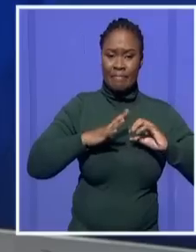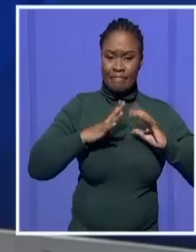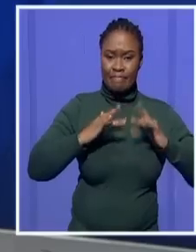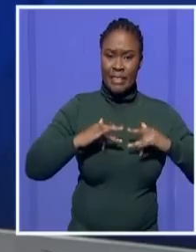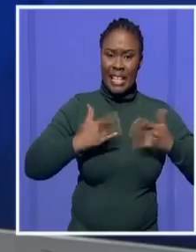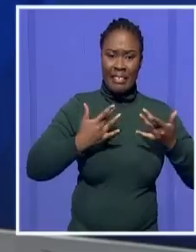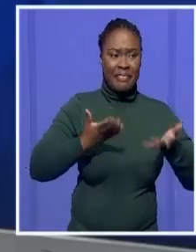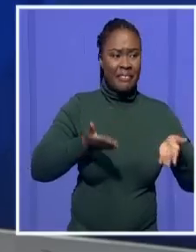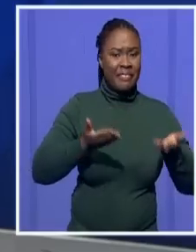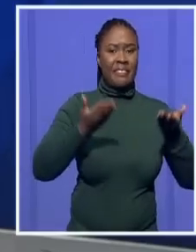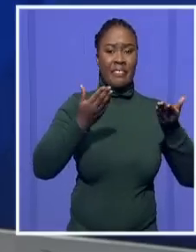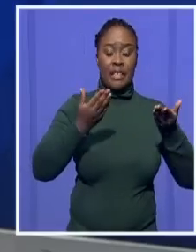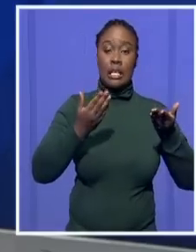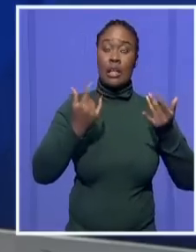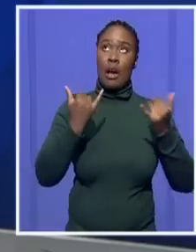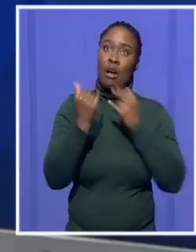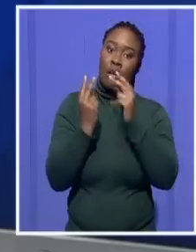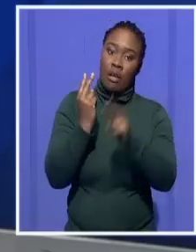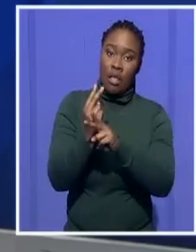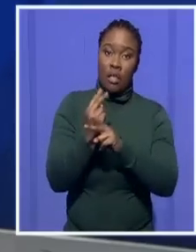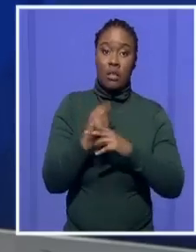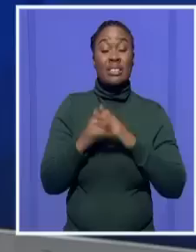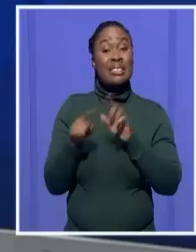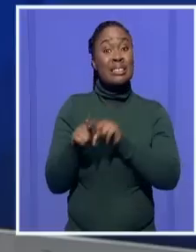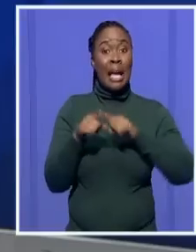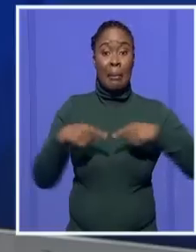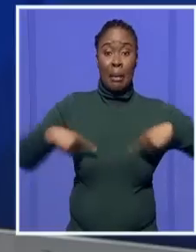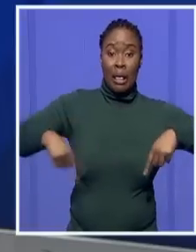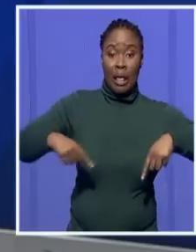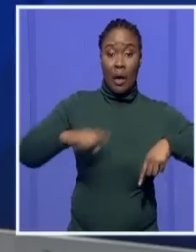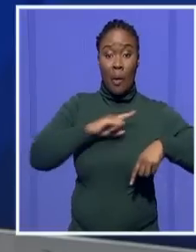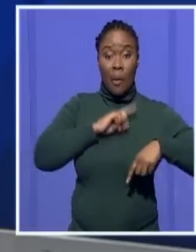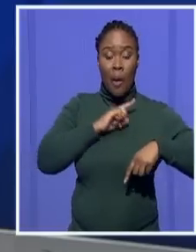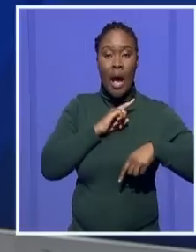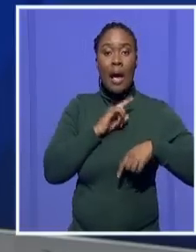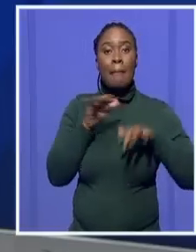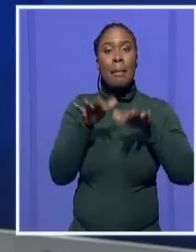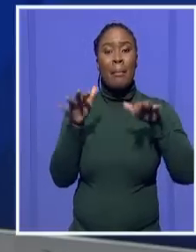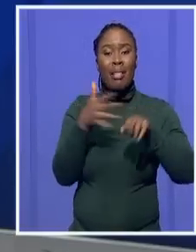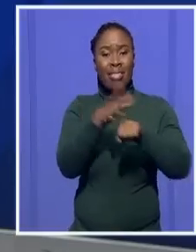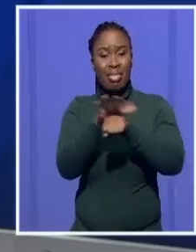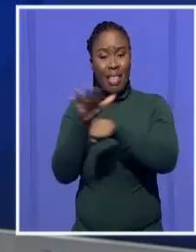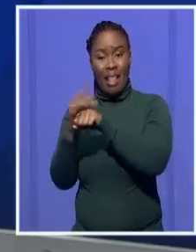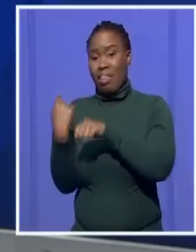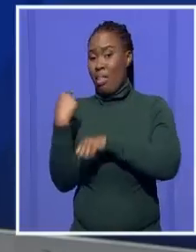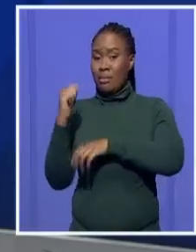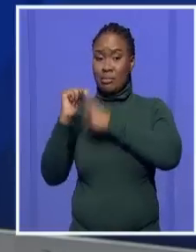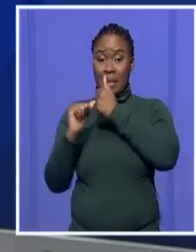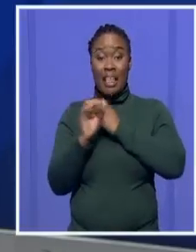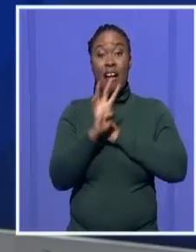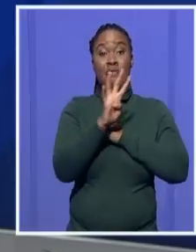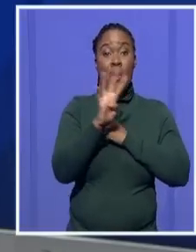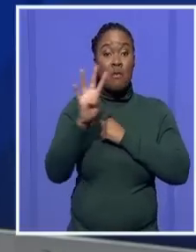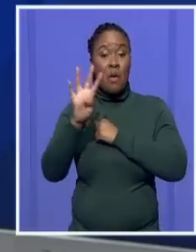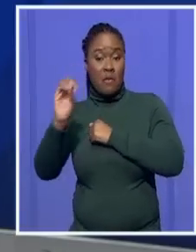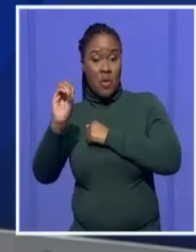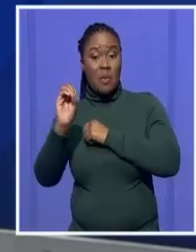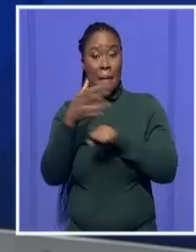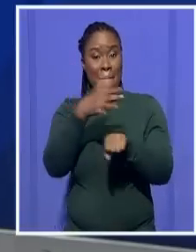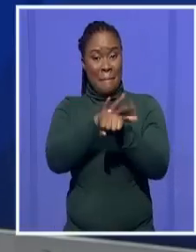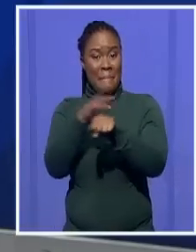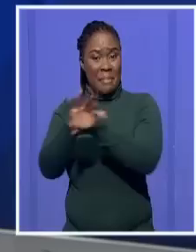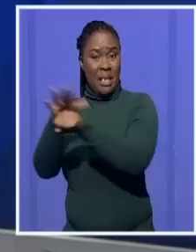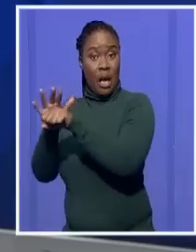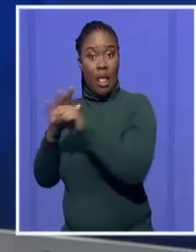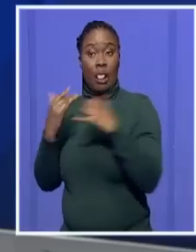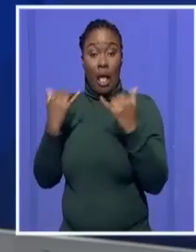of life. We had over 440 people who lost their lives in the previous floods, and there's a fear at this